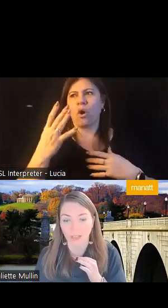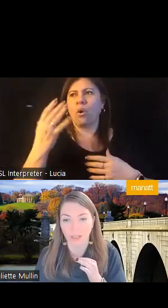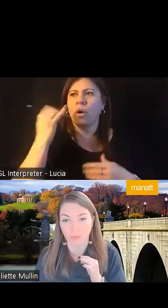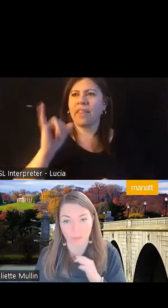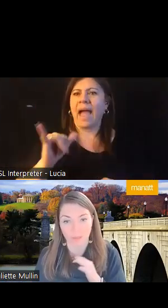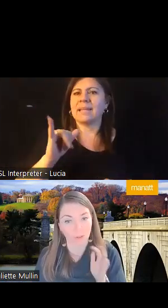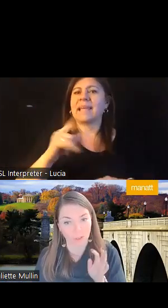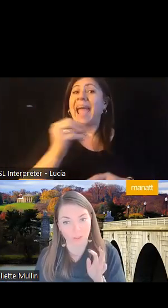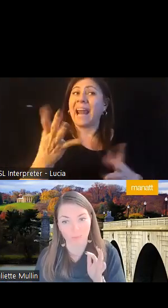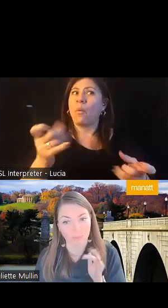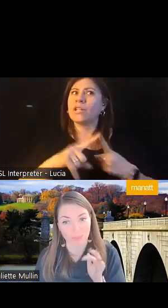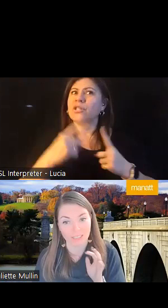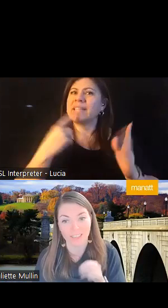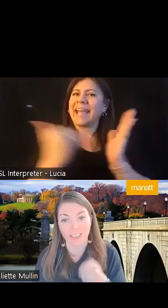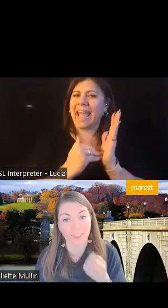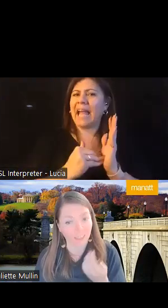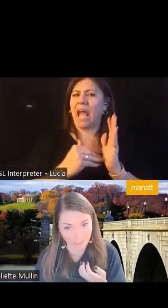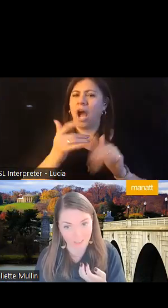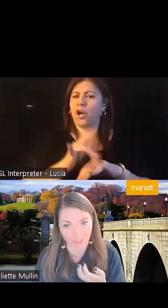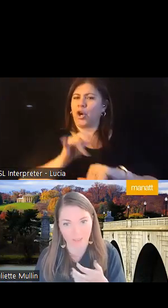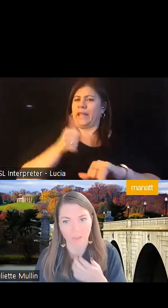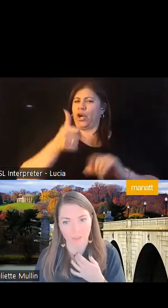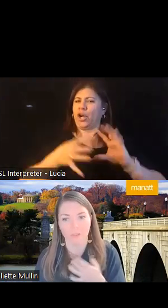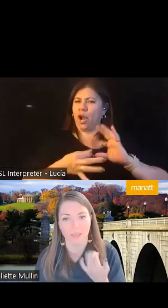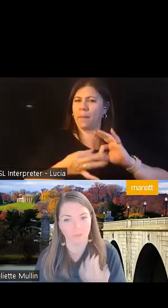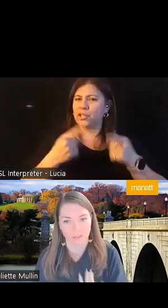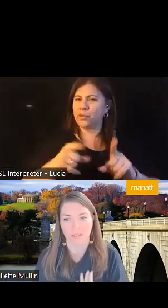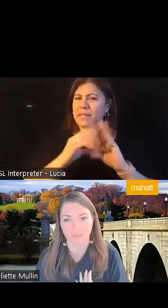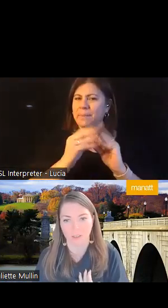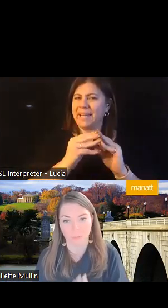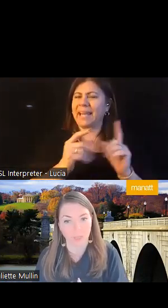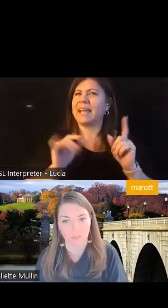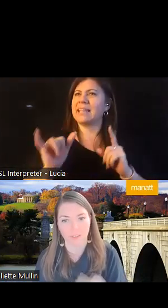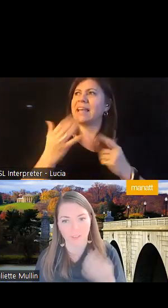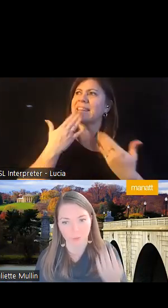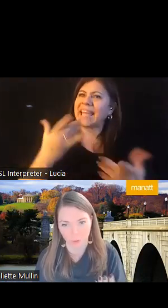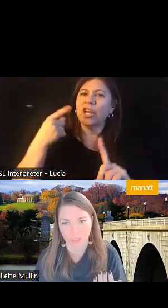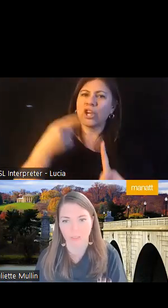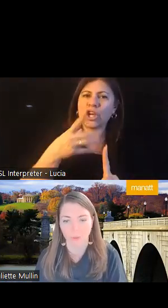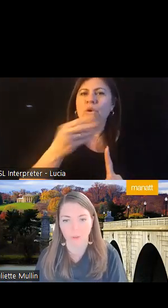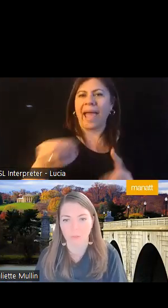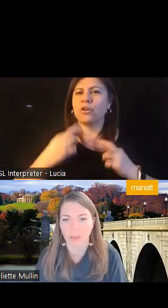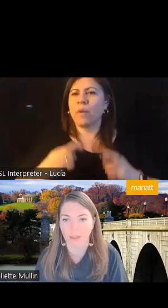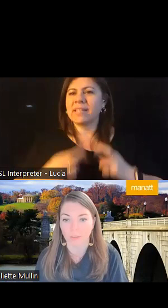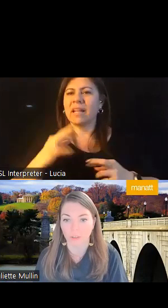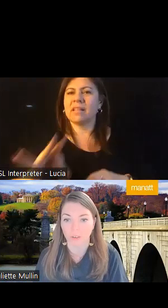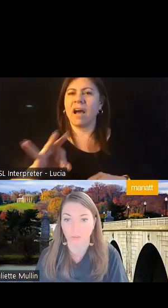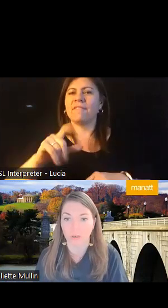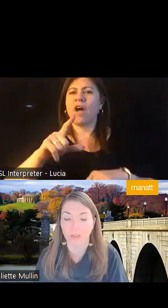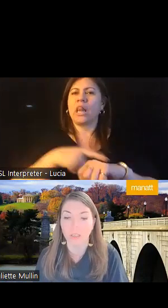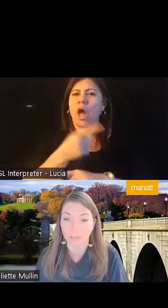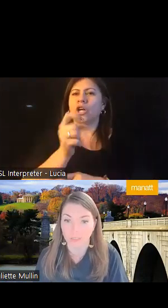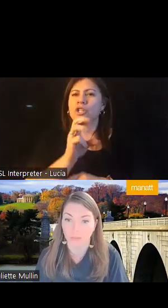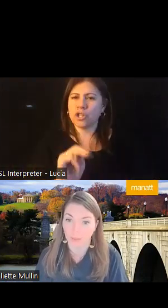echo comments earlier in the meeting today, thanking you and residents of long-term care facilities for joining this work group and